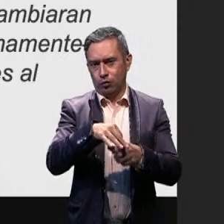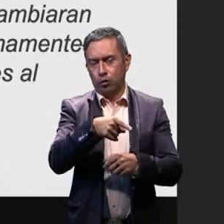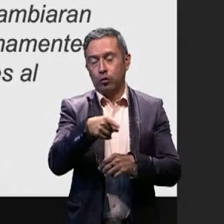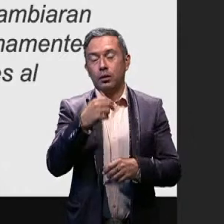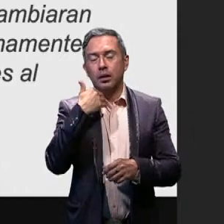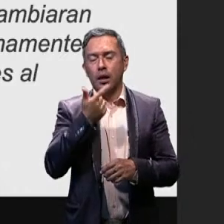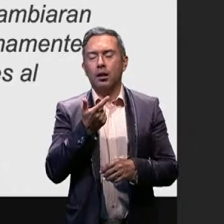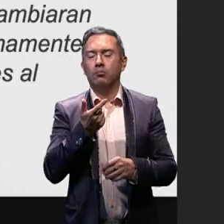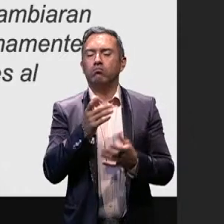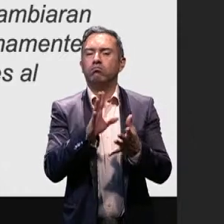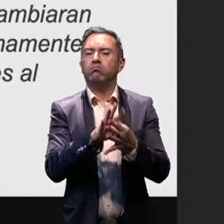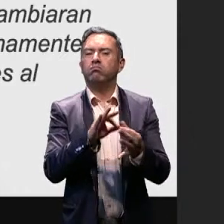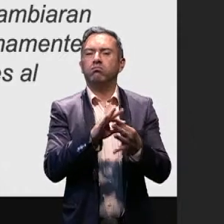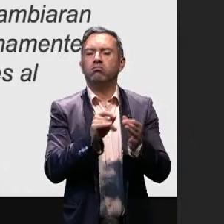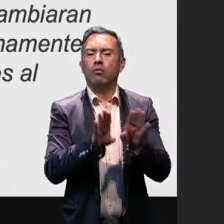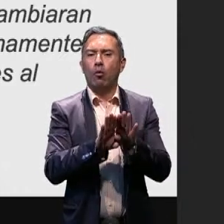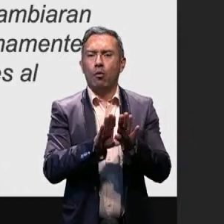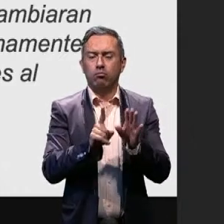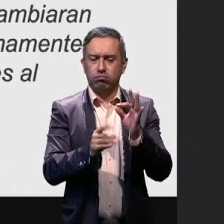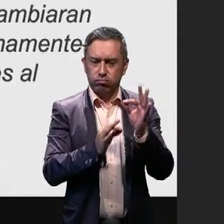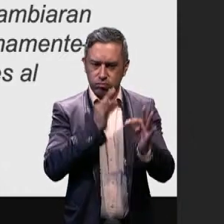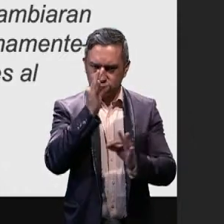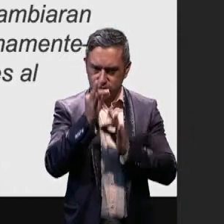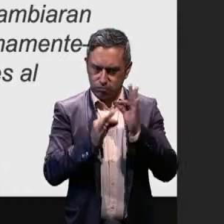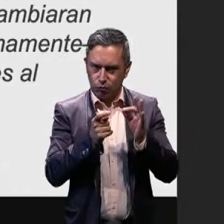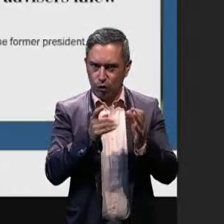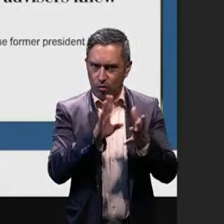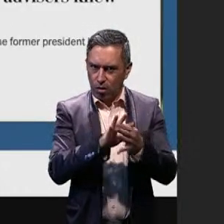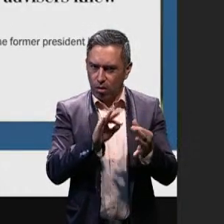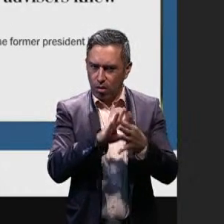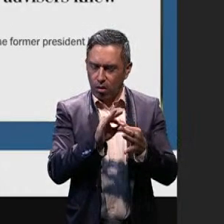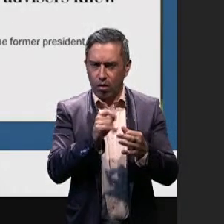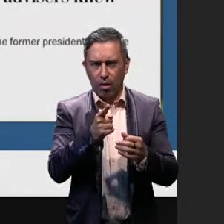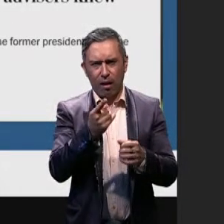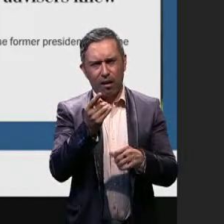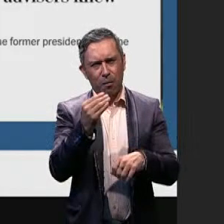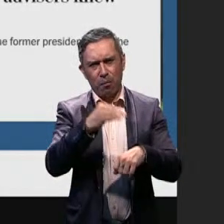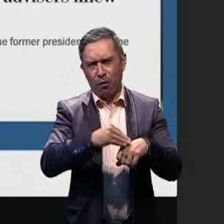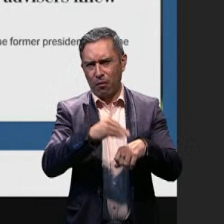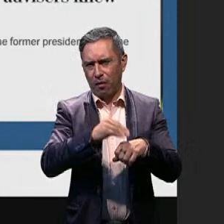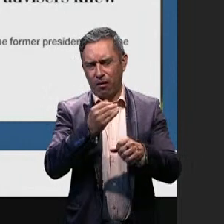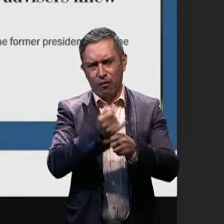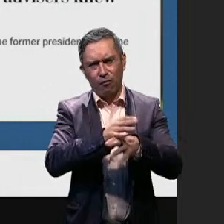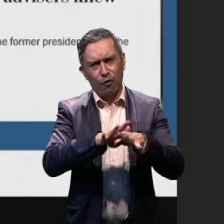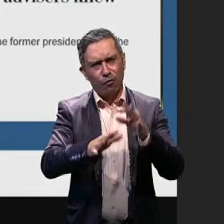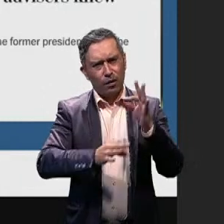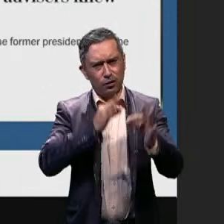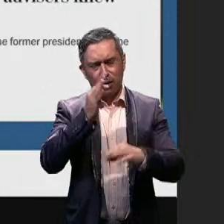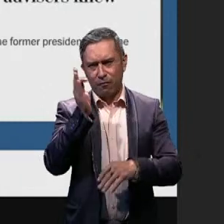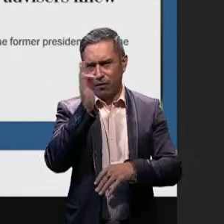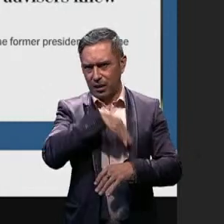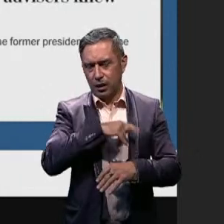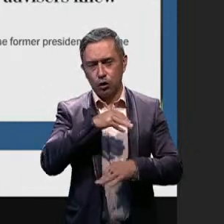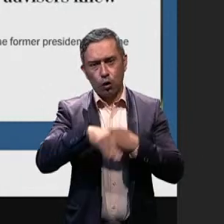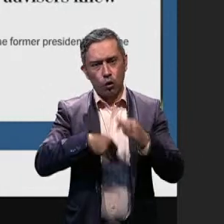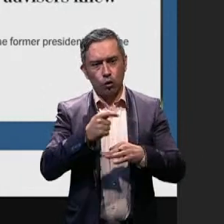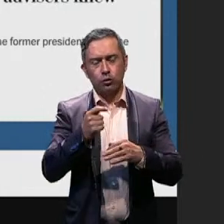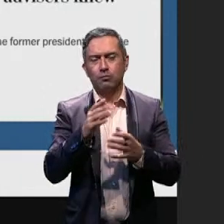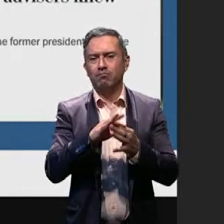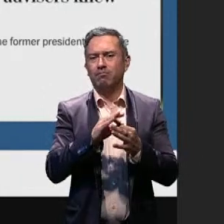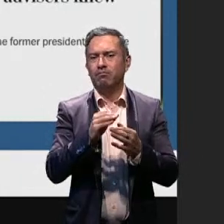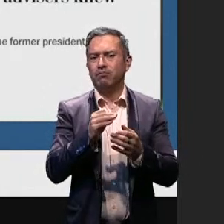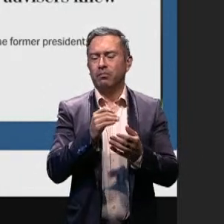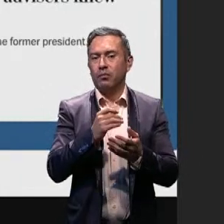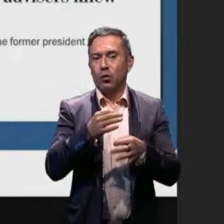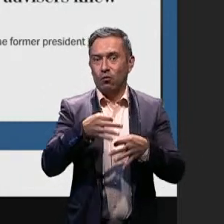highly illegal activities, and they're being well documented both before the January 6th committee hearings,